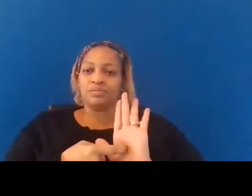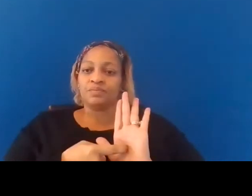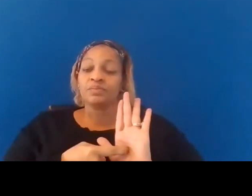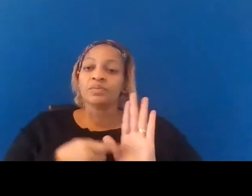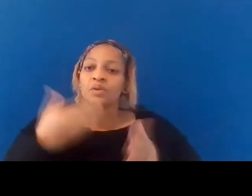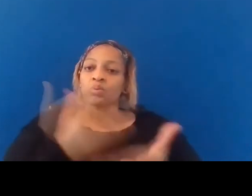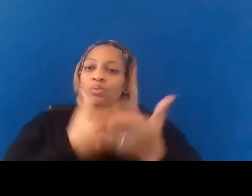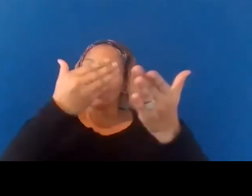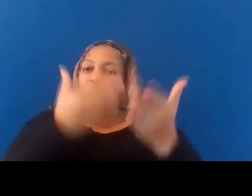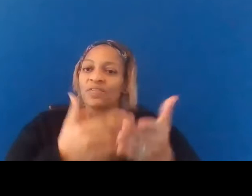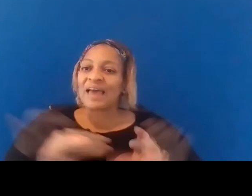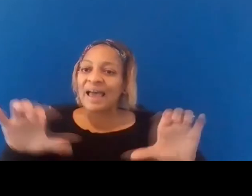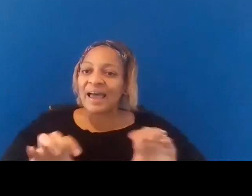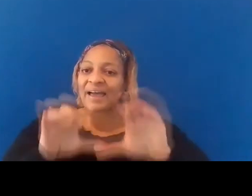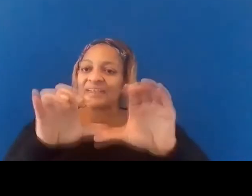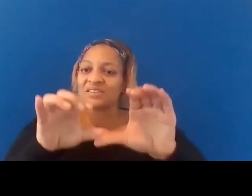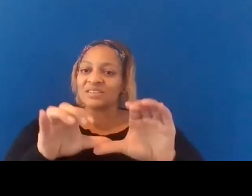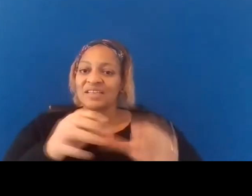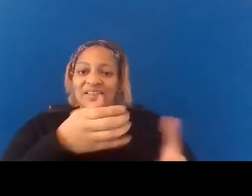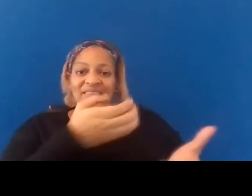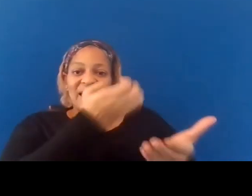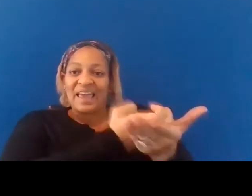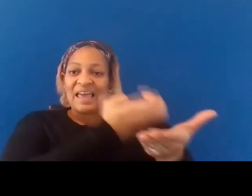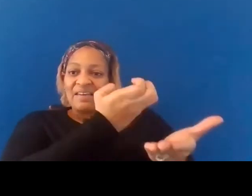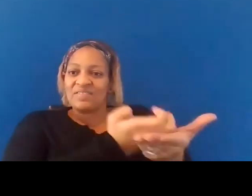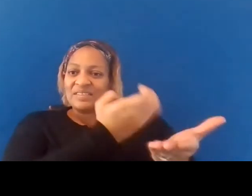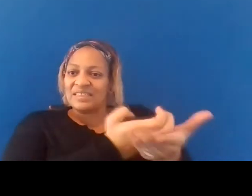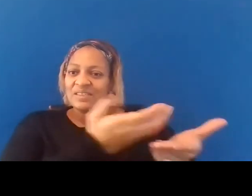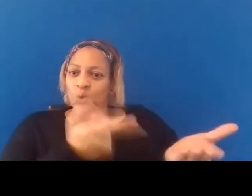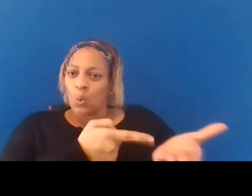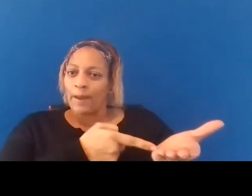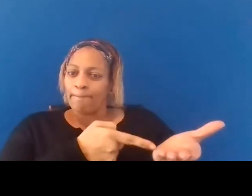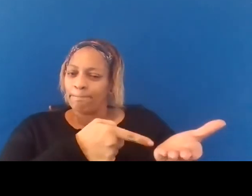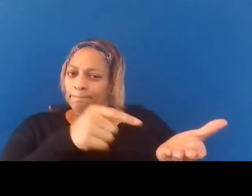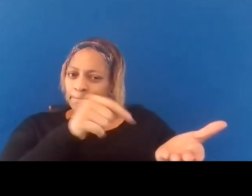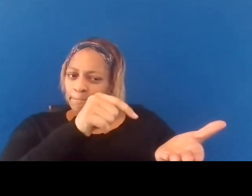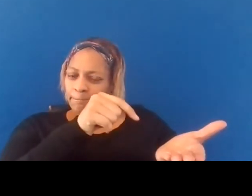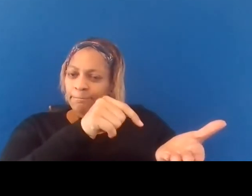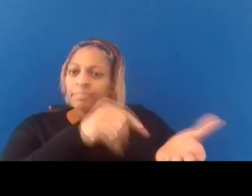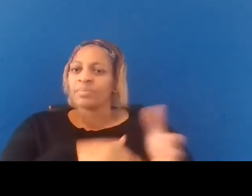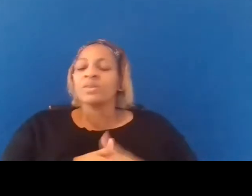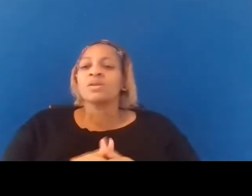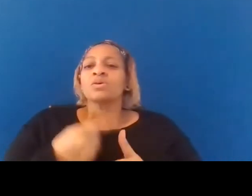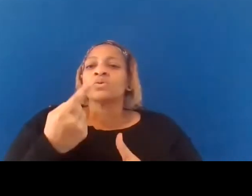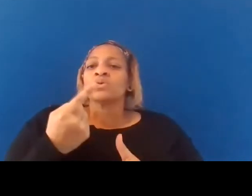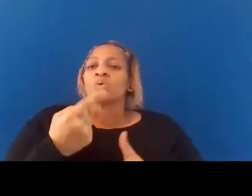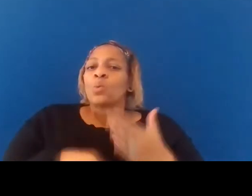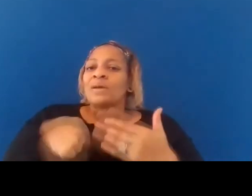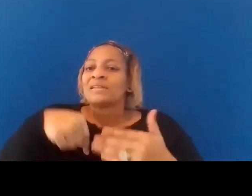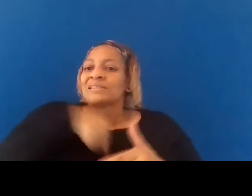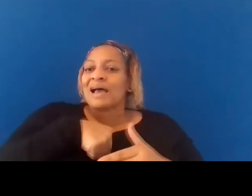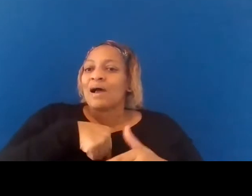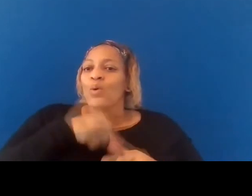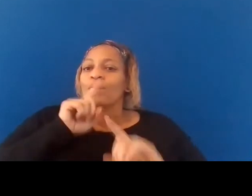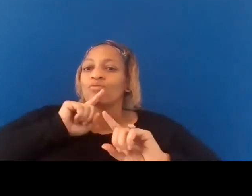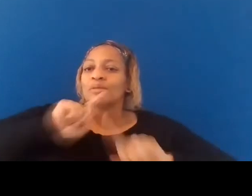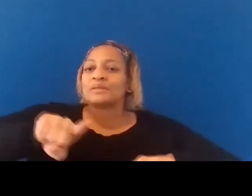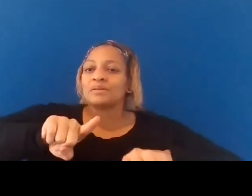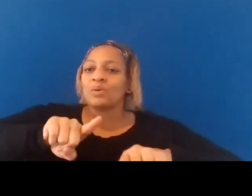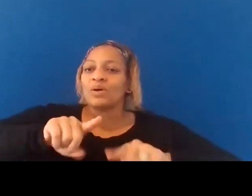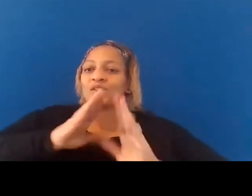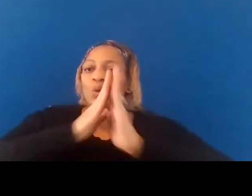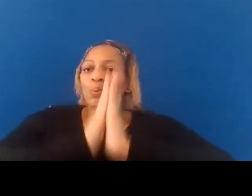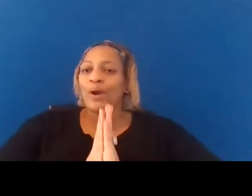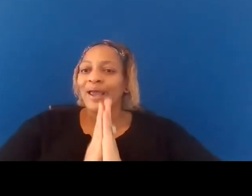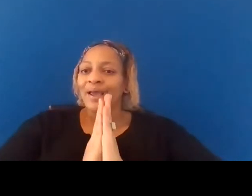action, what is the evidence of this thing, what is the answered prayer, because there